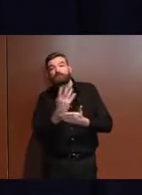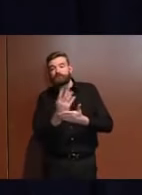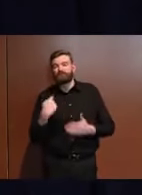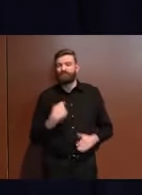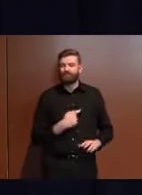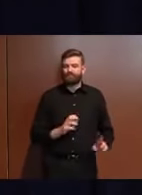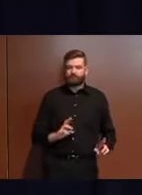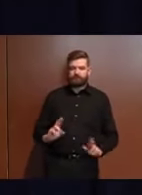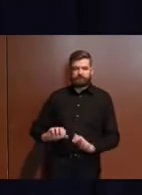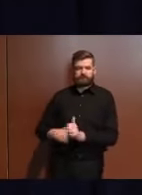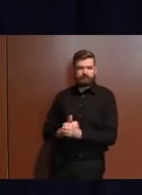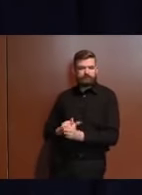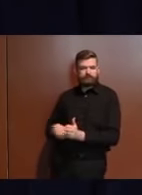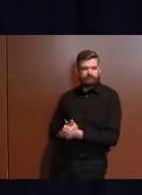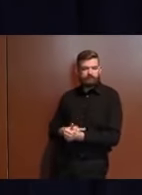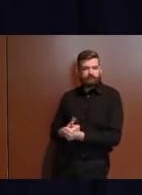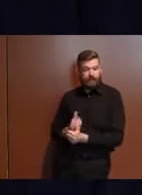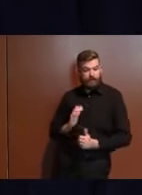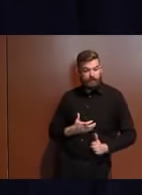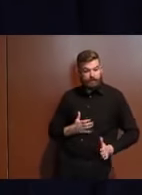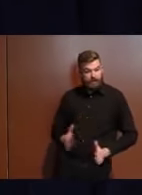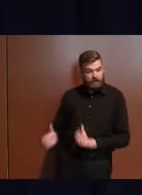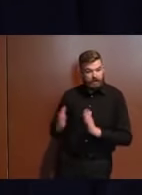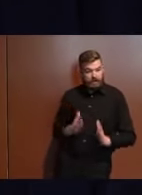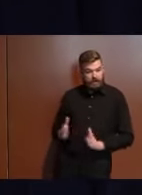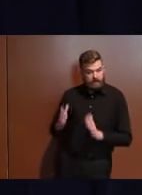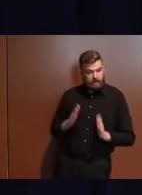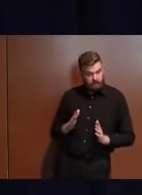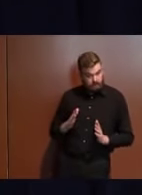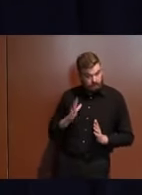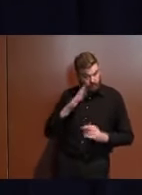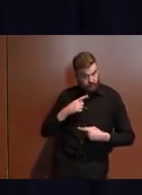plans are working, which we believe they will be fine.